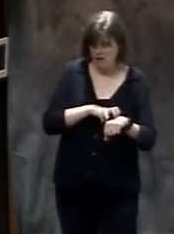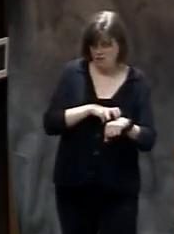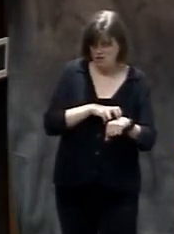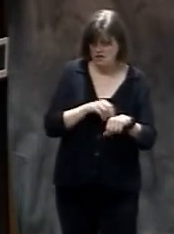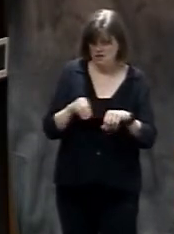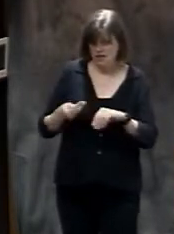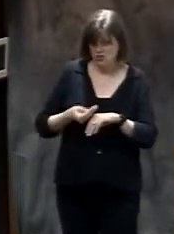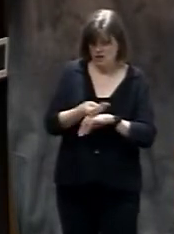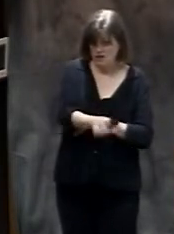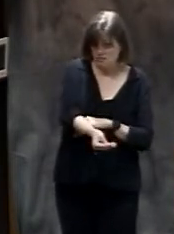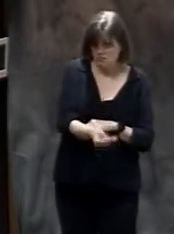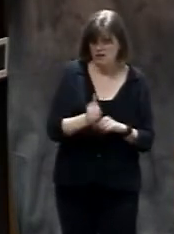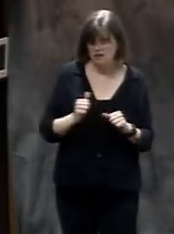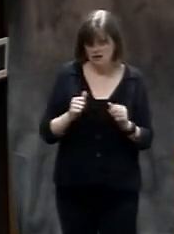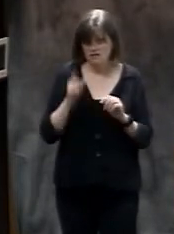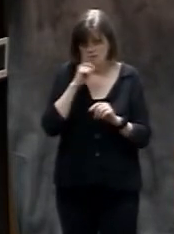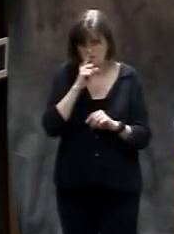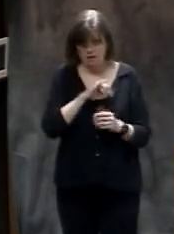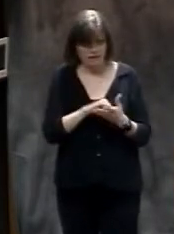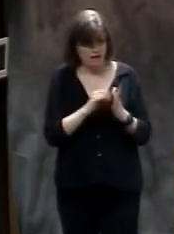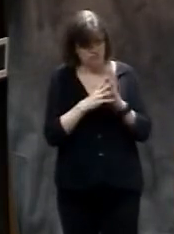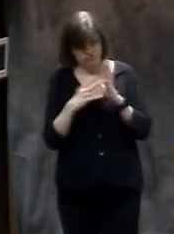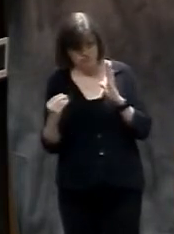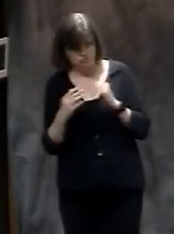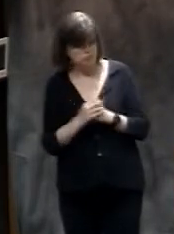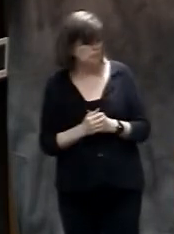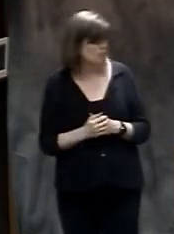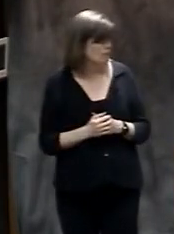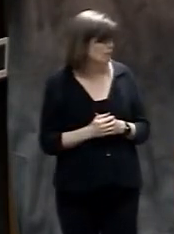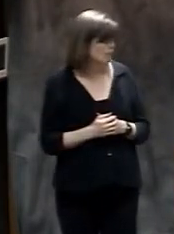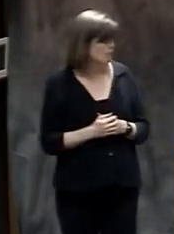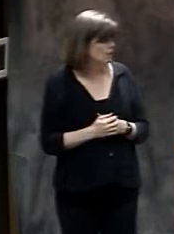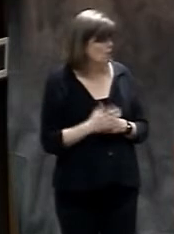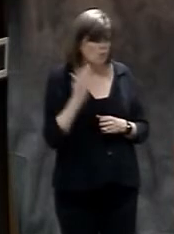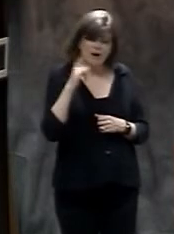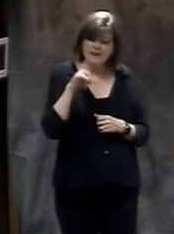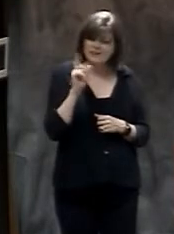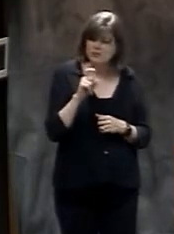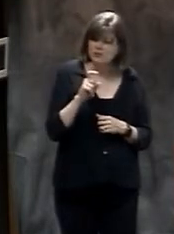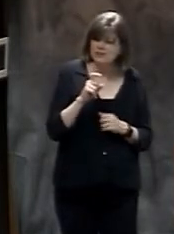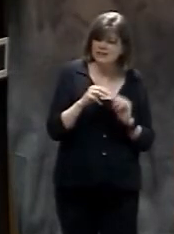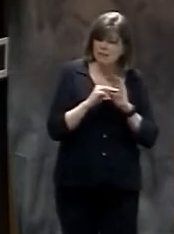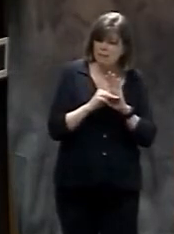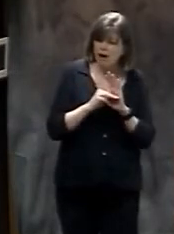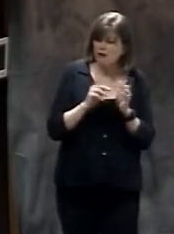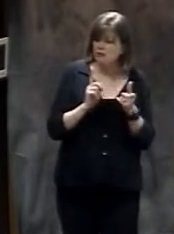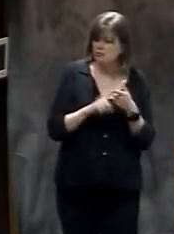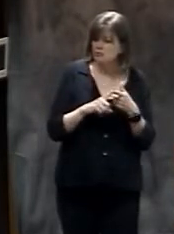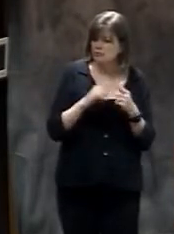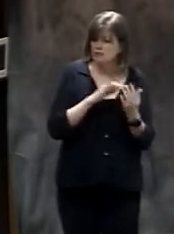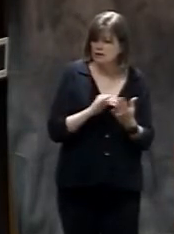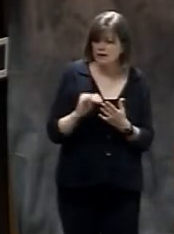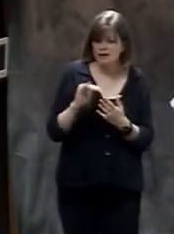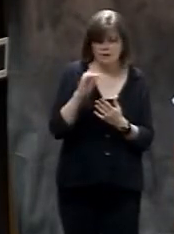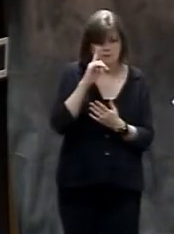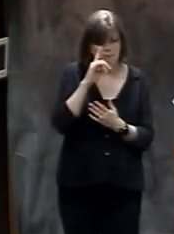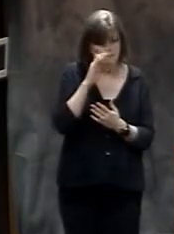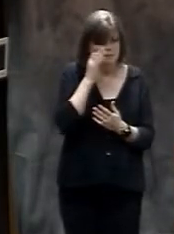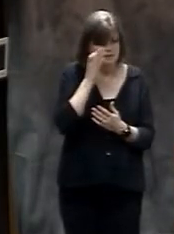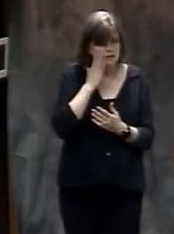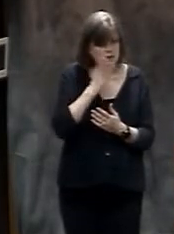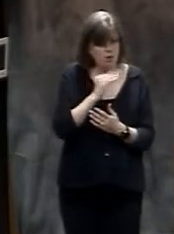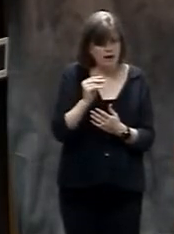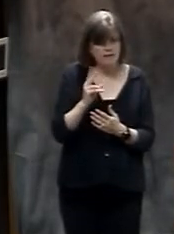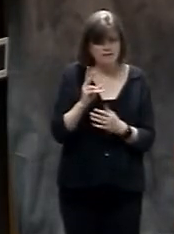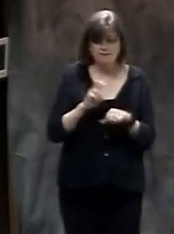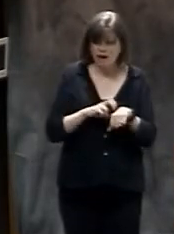transmit. So why would we need models to study mosquitoes and viruses? Well, we would